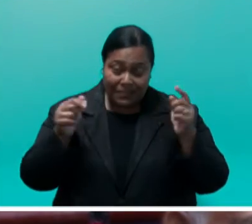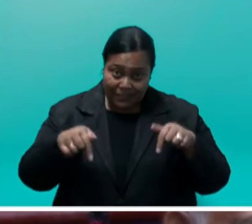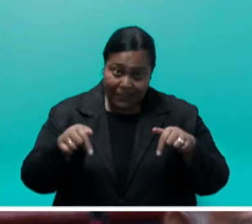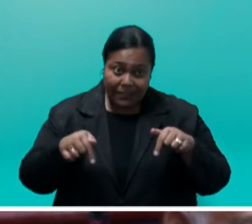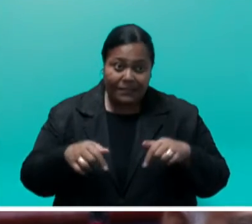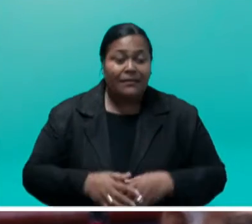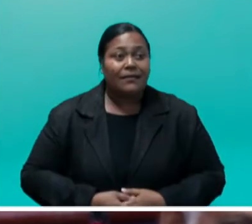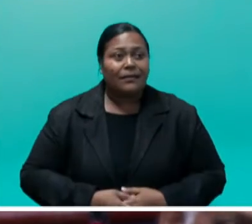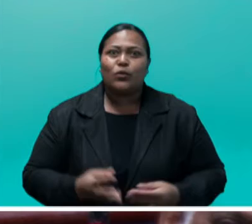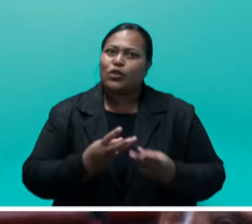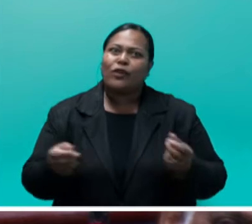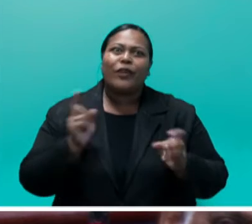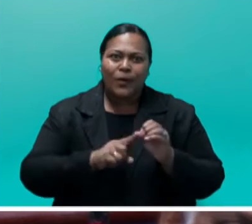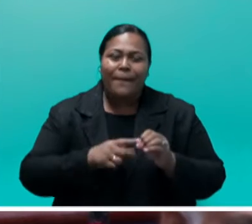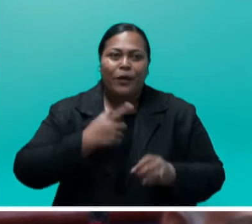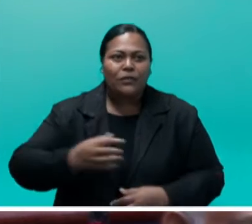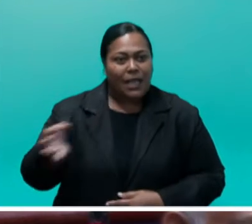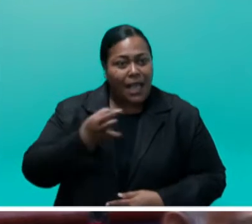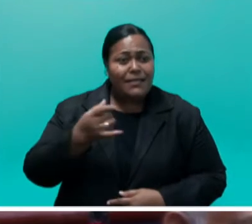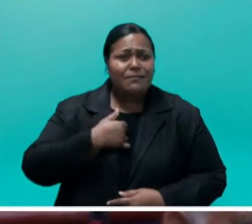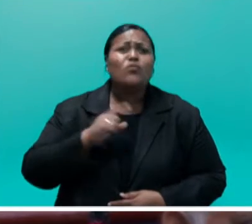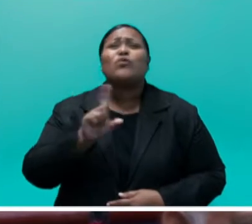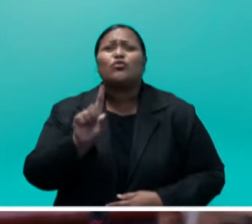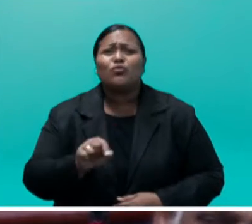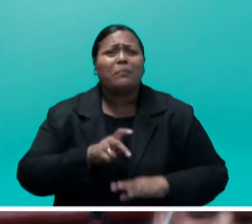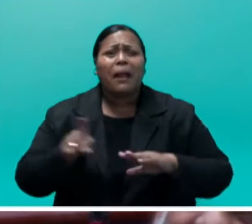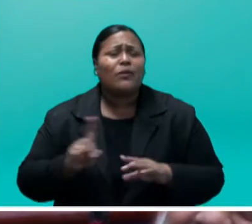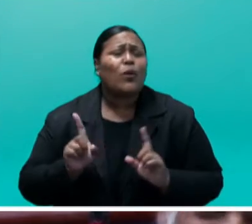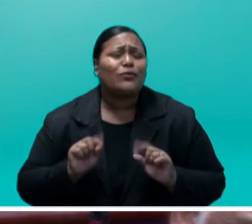questions, because he keeps asking me, what do you do in that house?